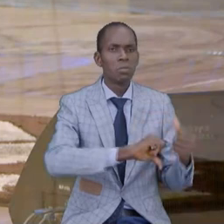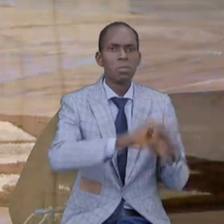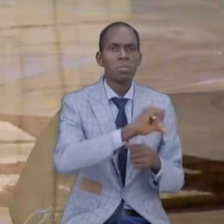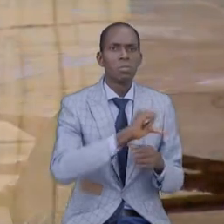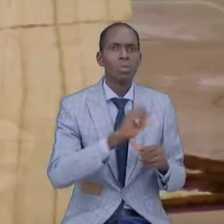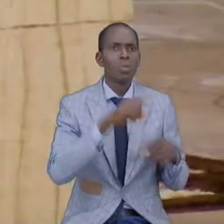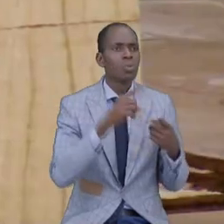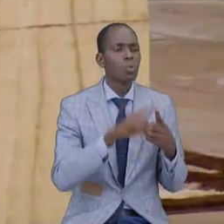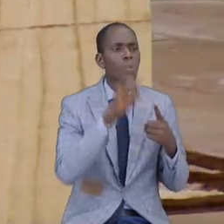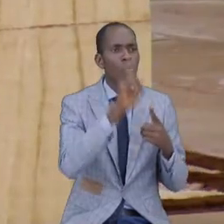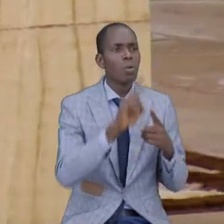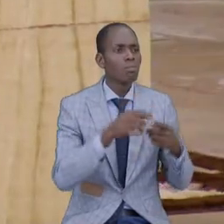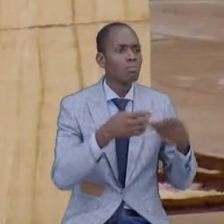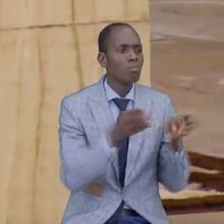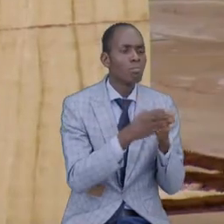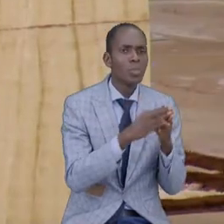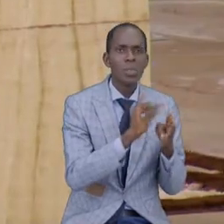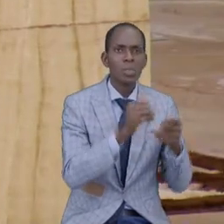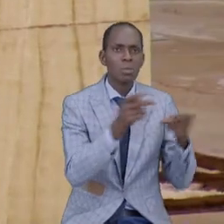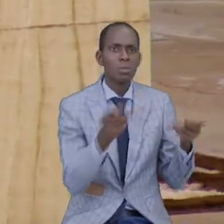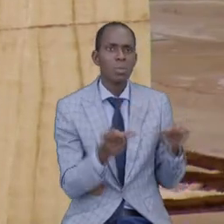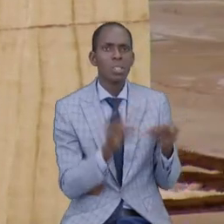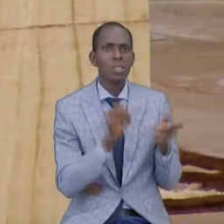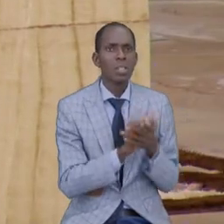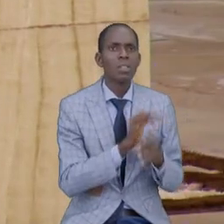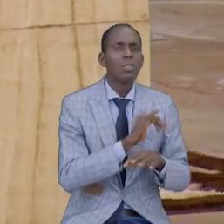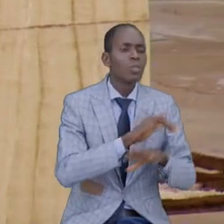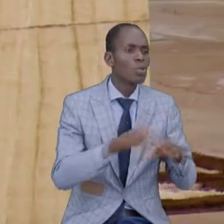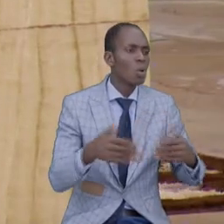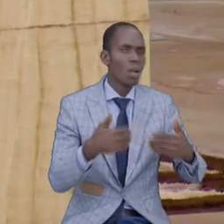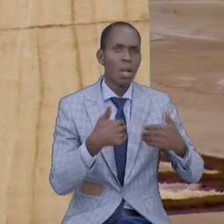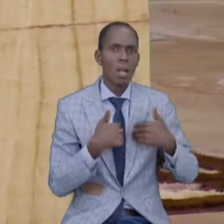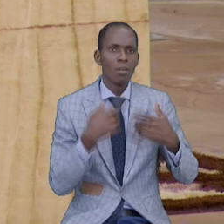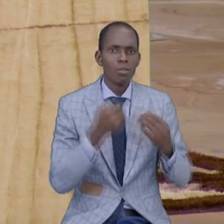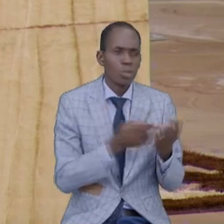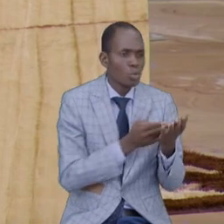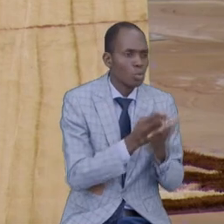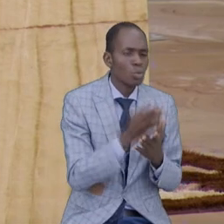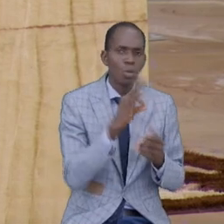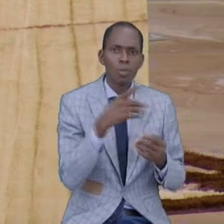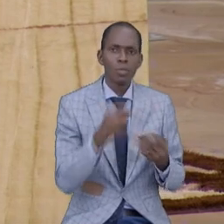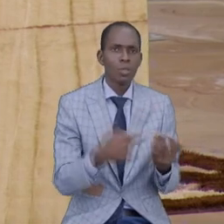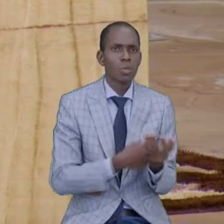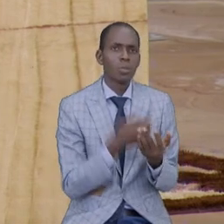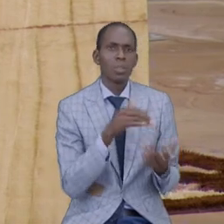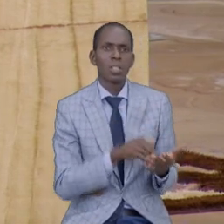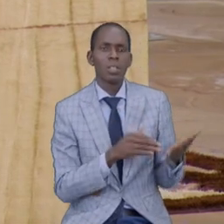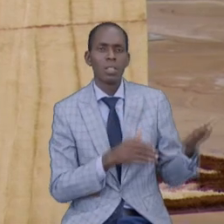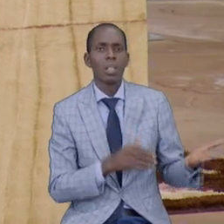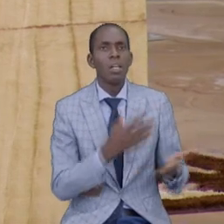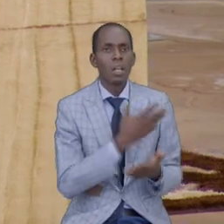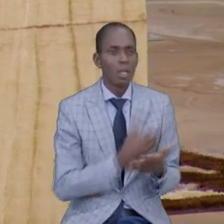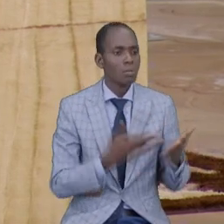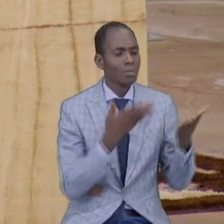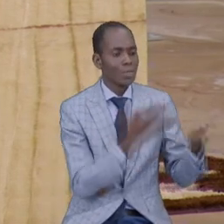to a congregation that does not have the truth of the gospel. And he's there